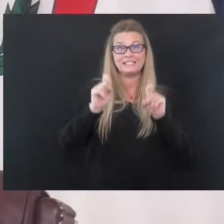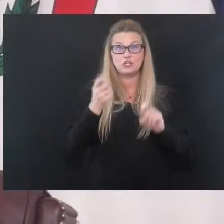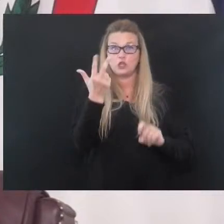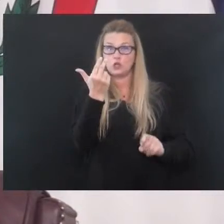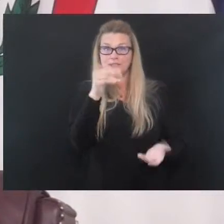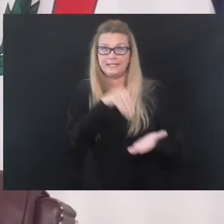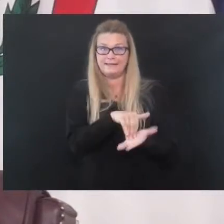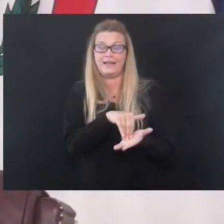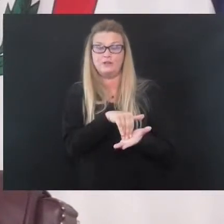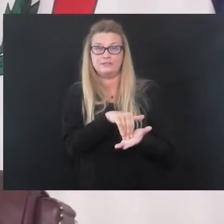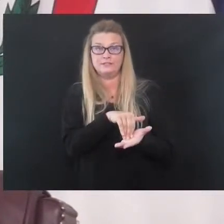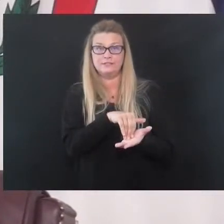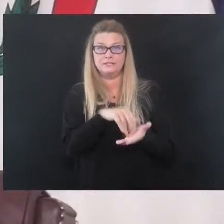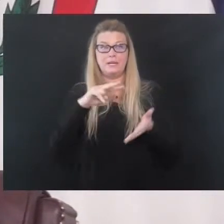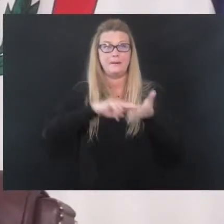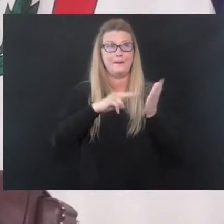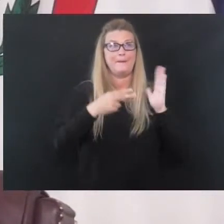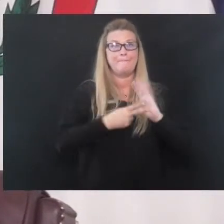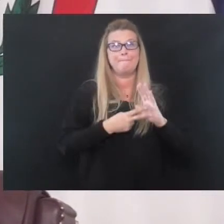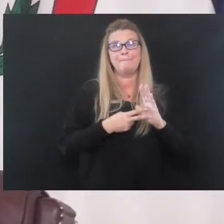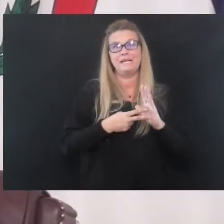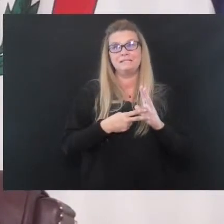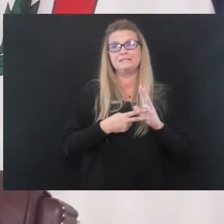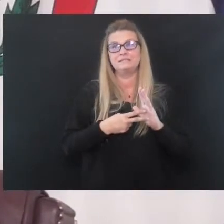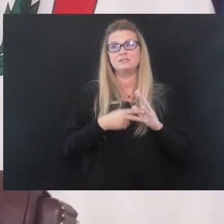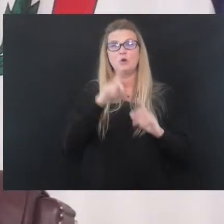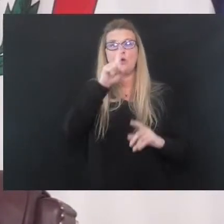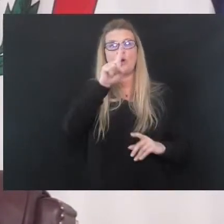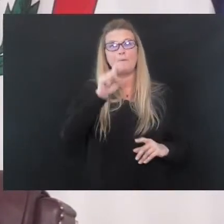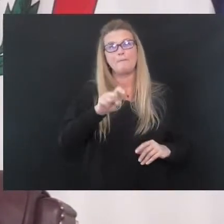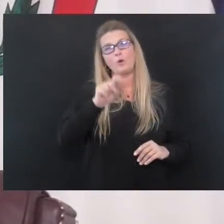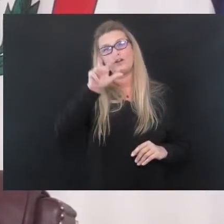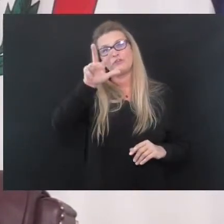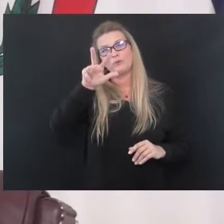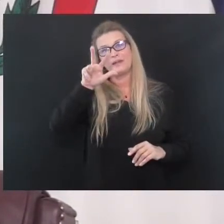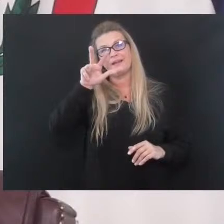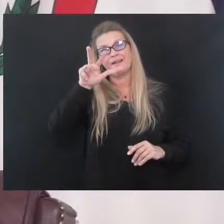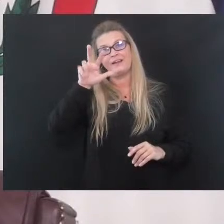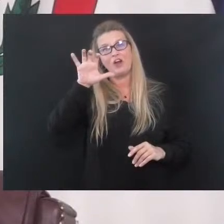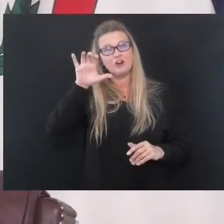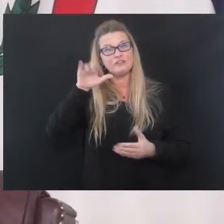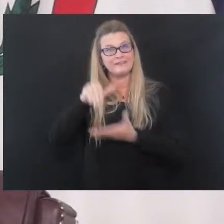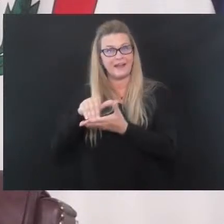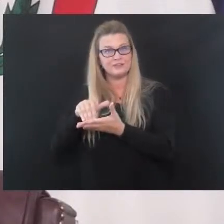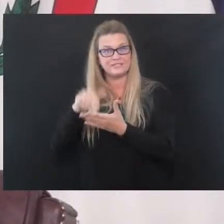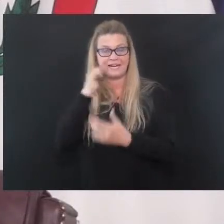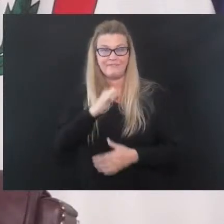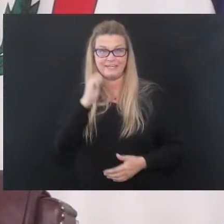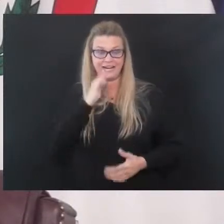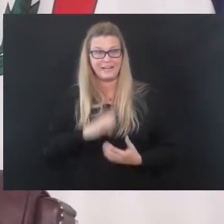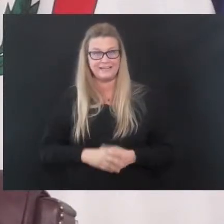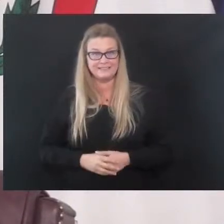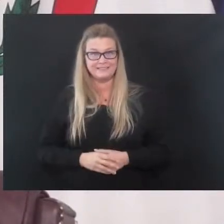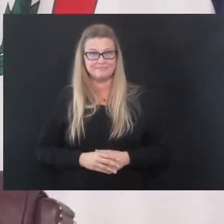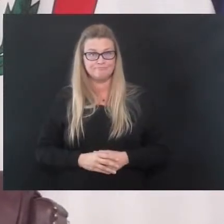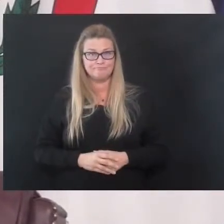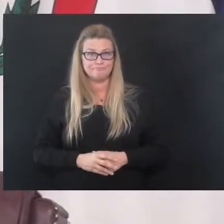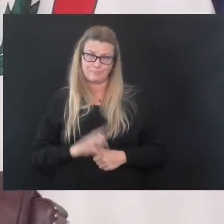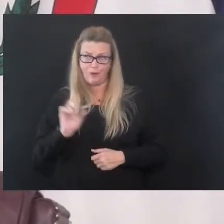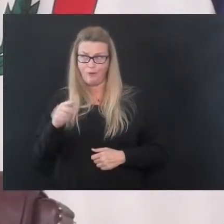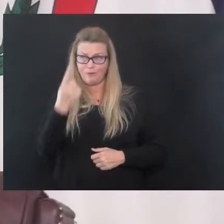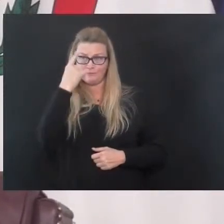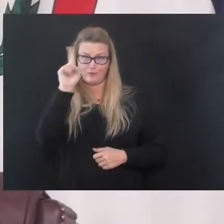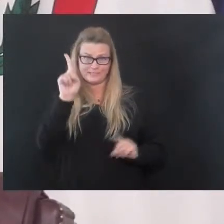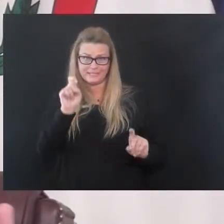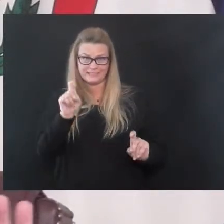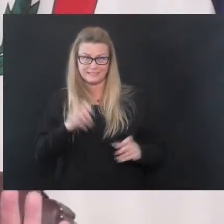13,000, then we're landing somewhere close to $1,300,000 a day on just the testing. We're